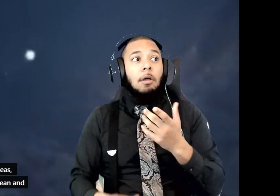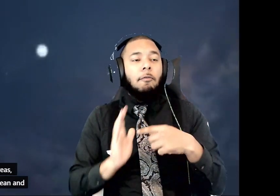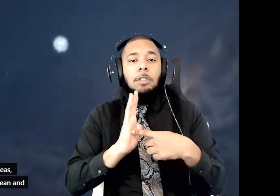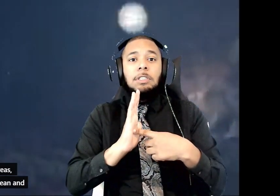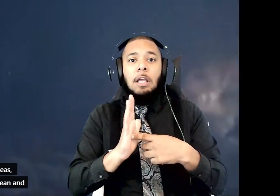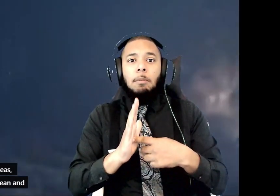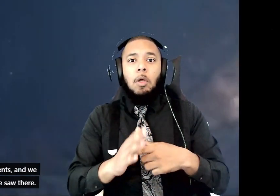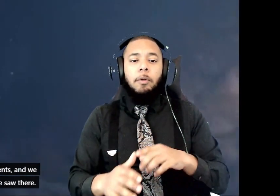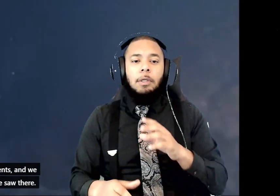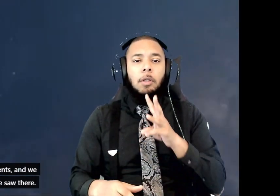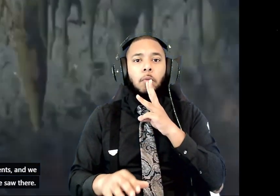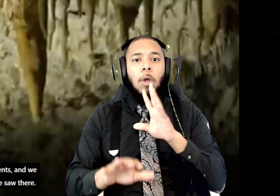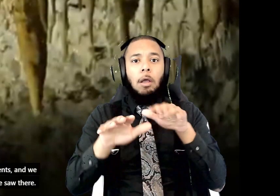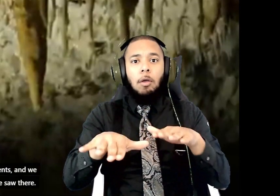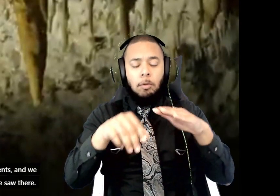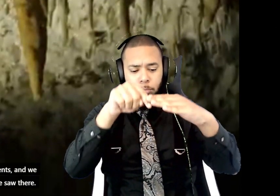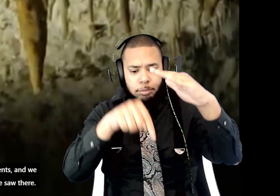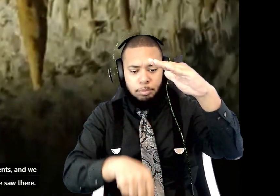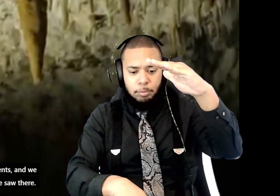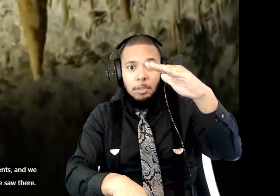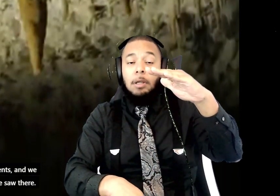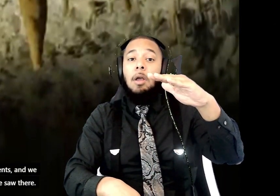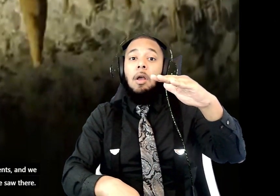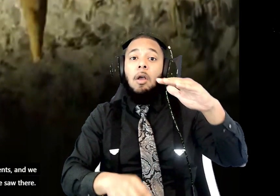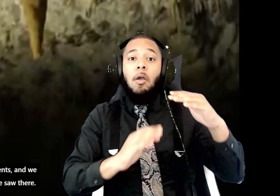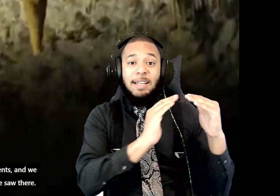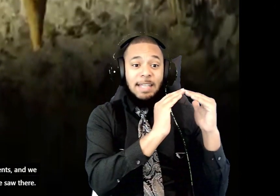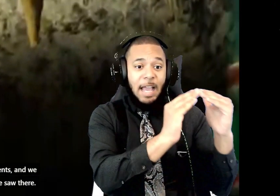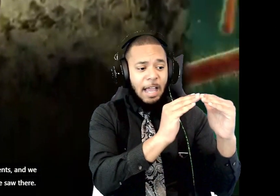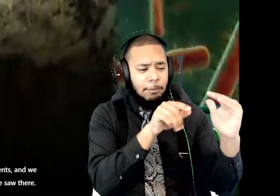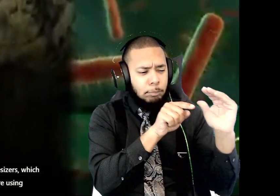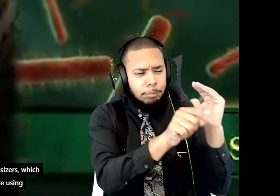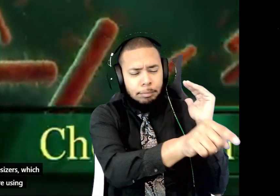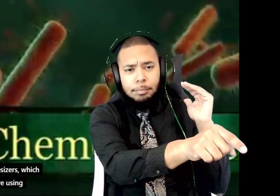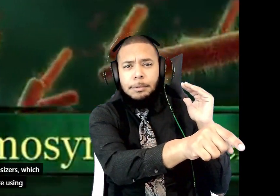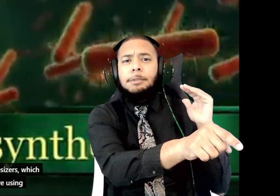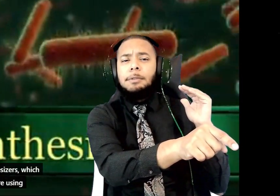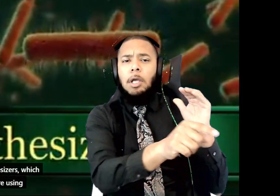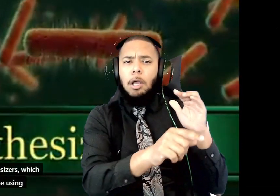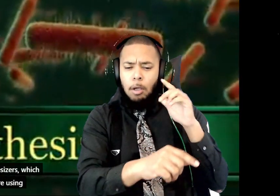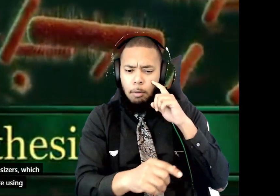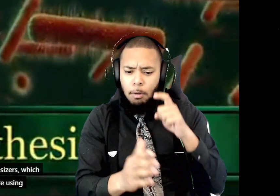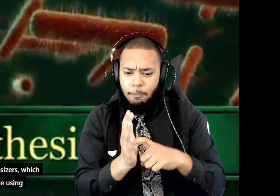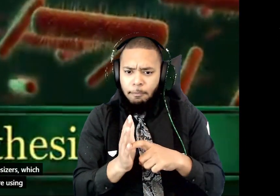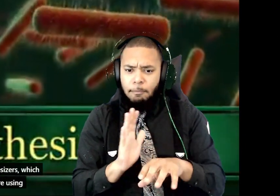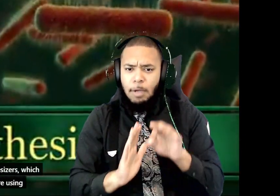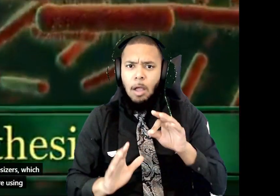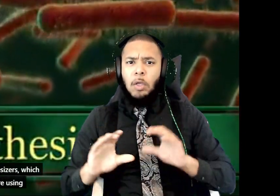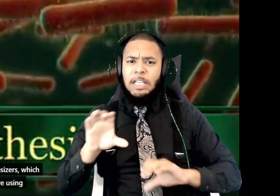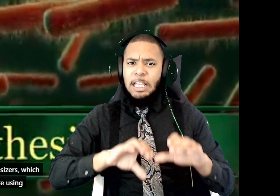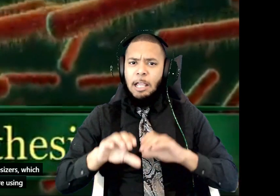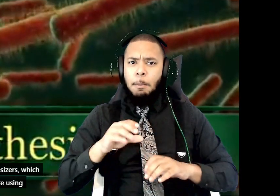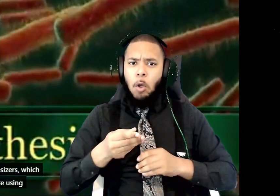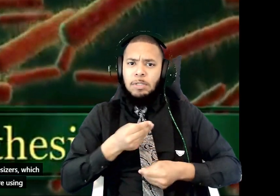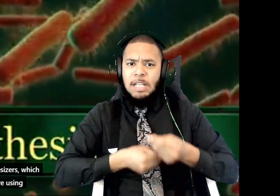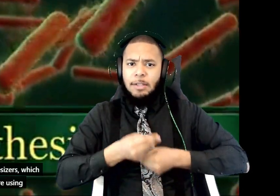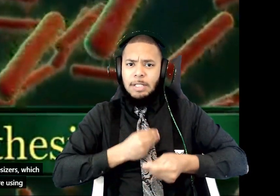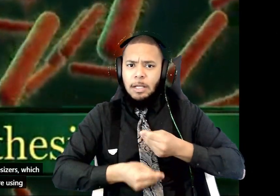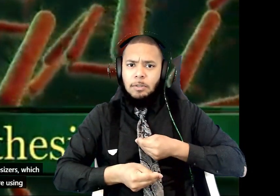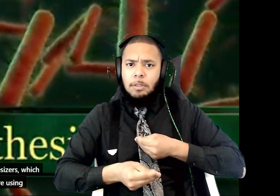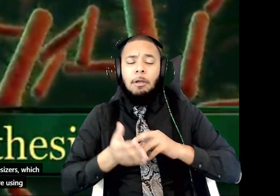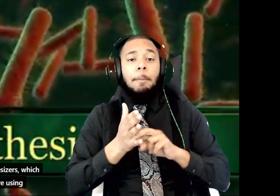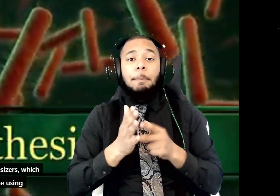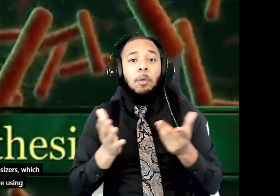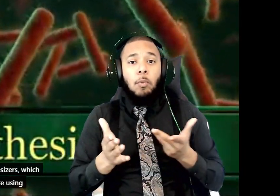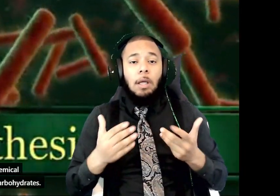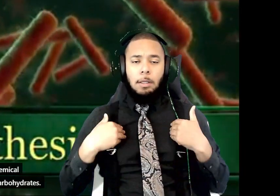the ocean, and we went into cave environments, and we were quite surprised what we saw there, because we saw chemosynthesizers, which were organisms that were